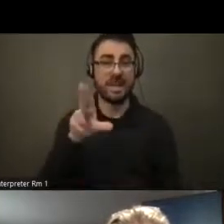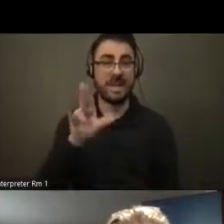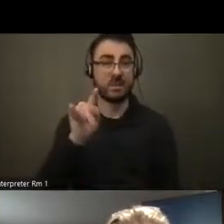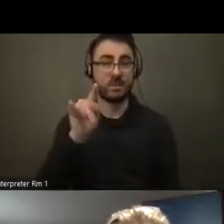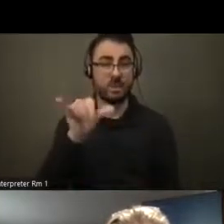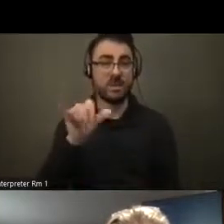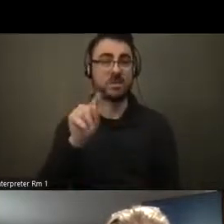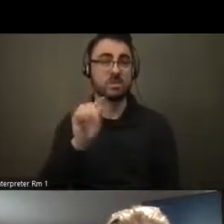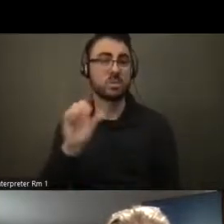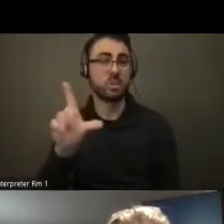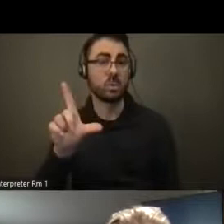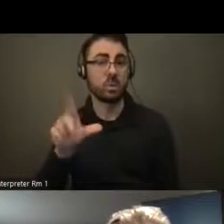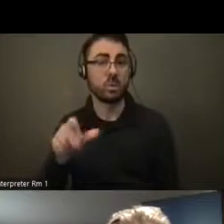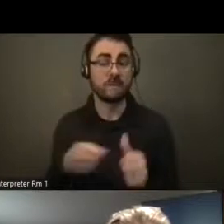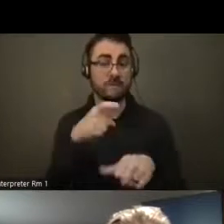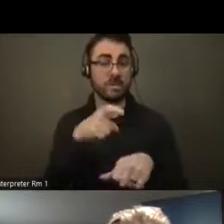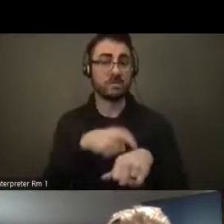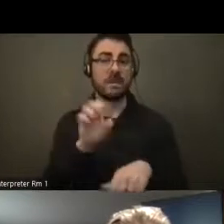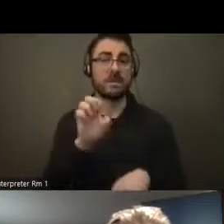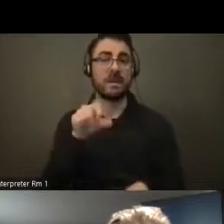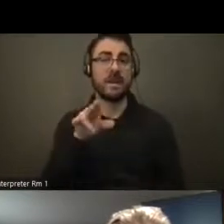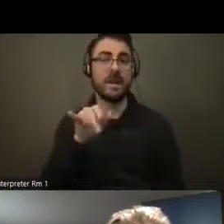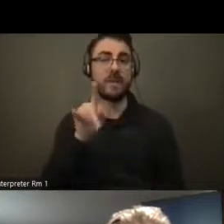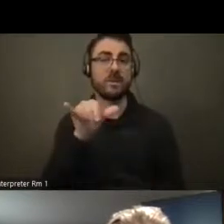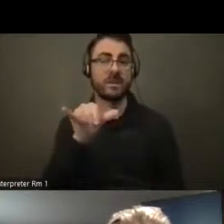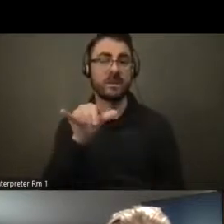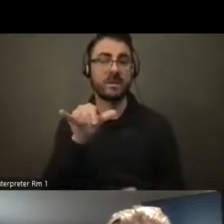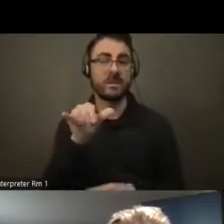budget equity tool, as we discussed.